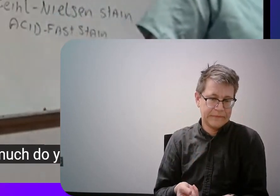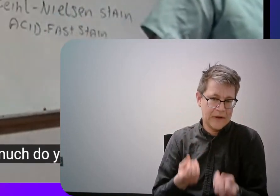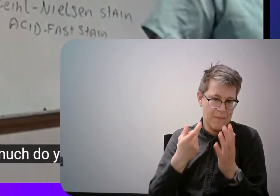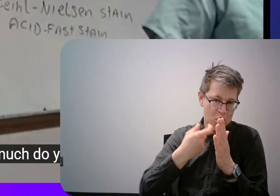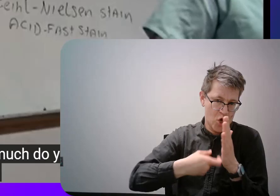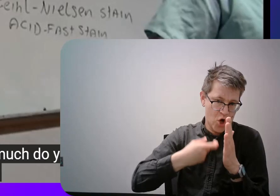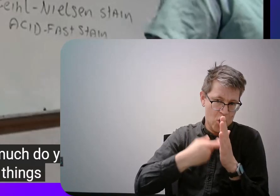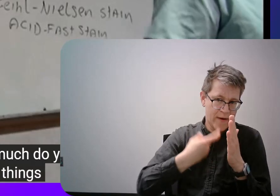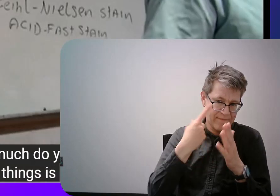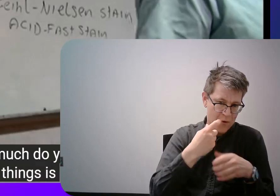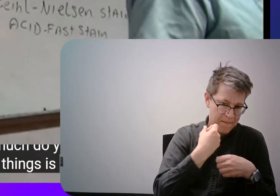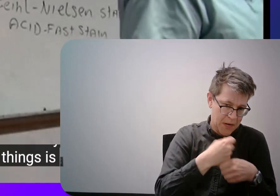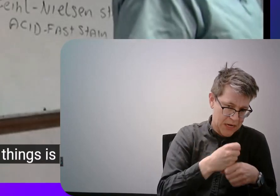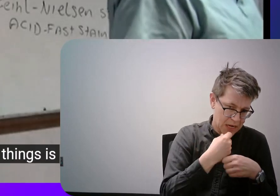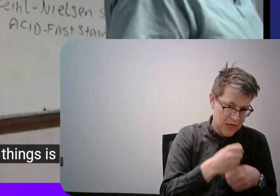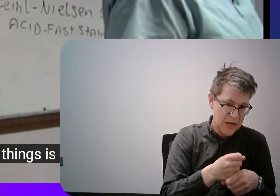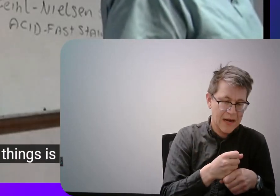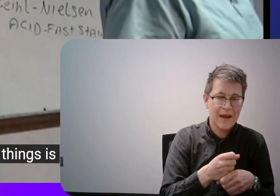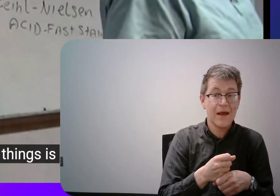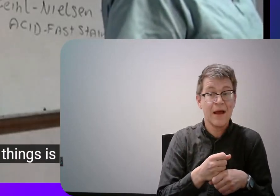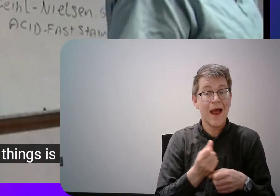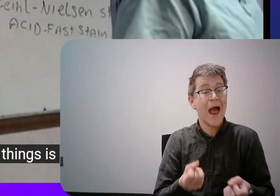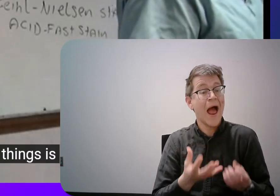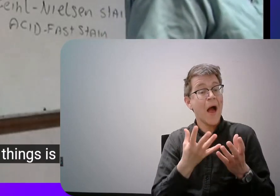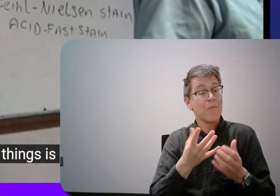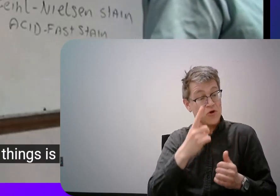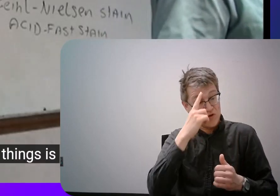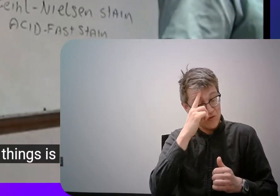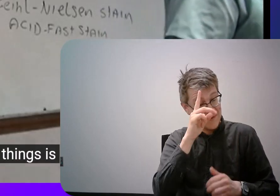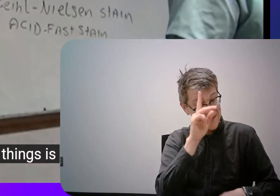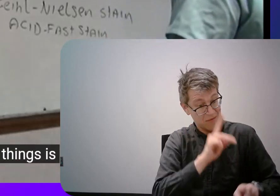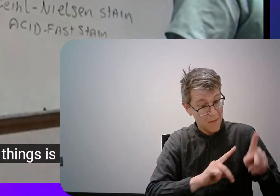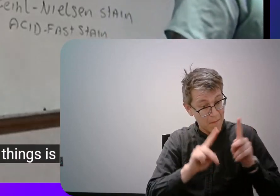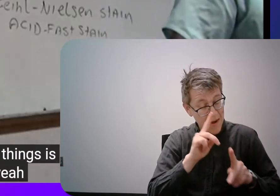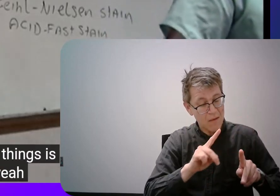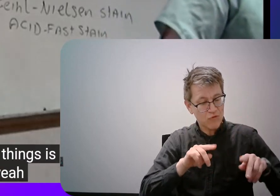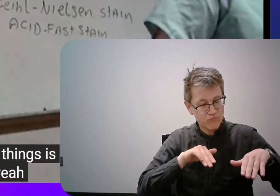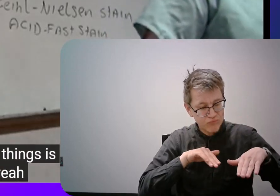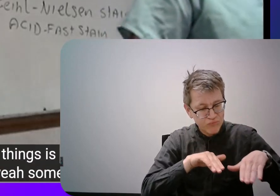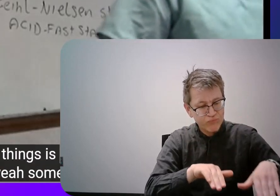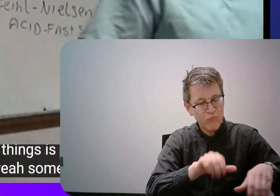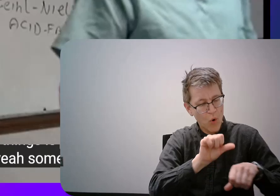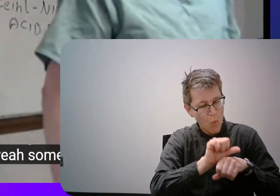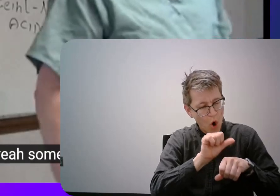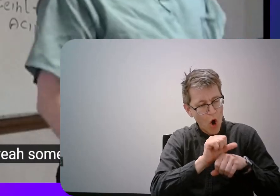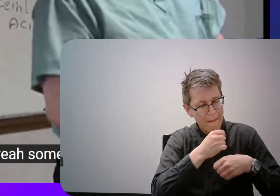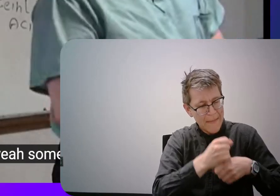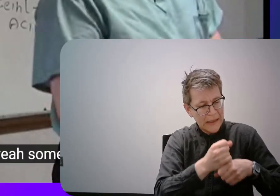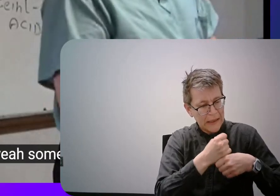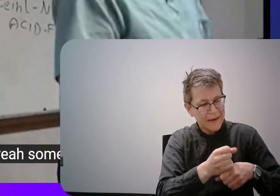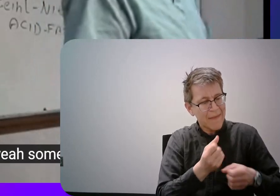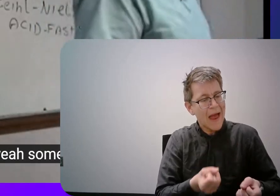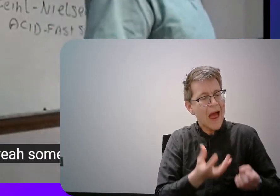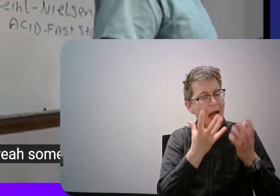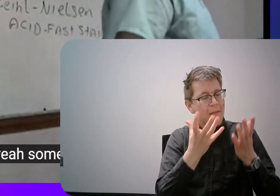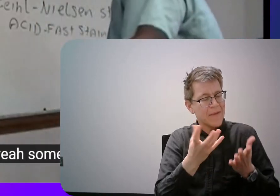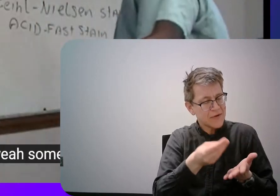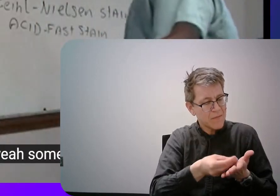think a person making these things is making in Vietnam? 5 Yeah. cents. Yeah, something like that, per day.